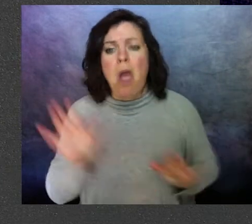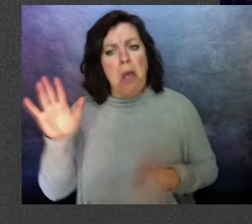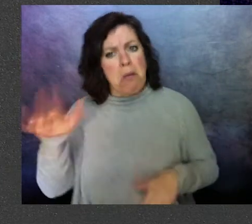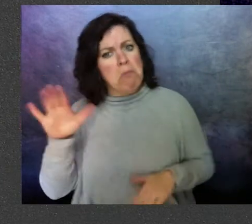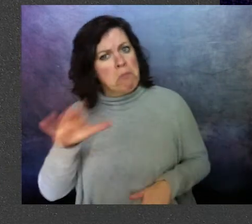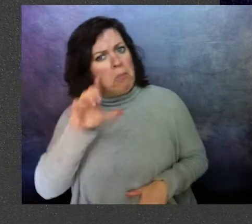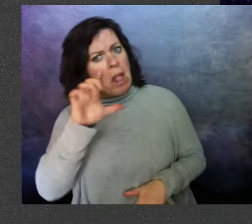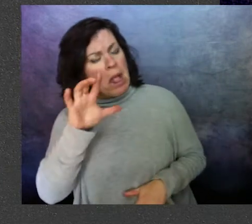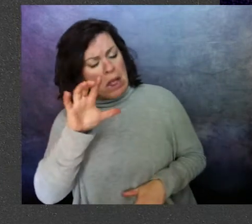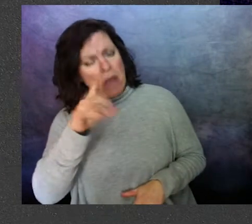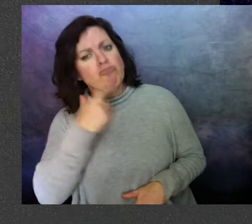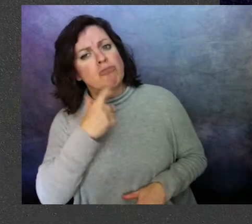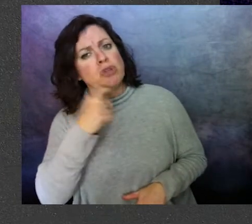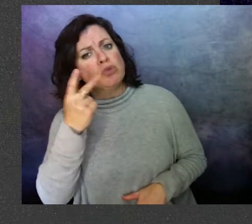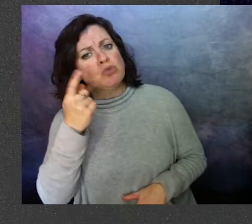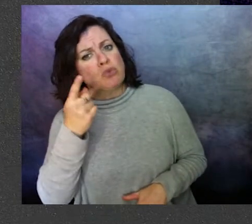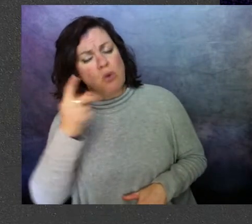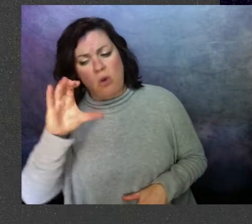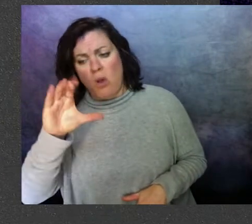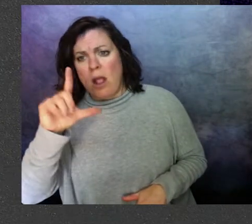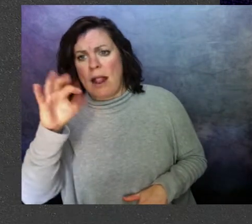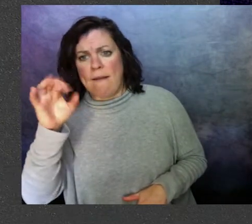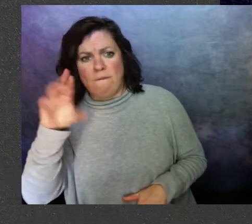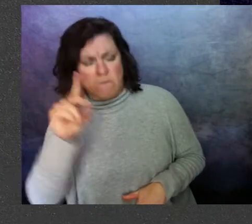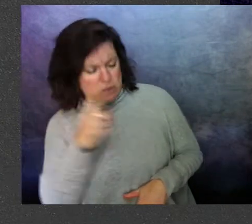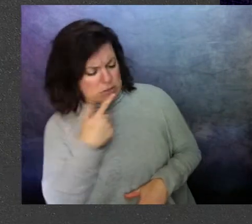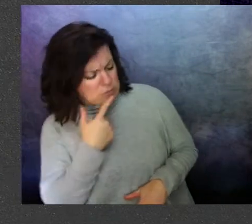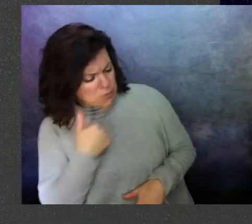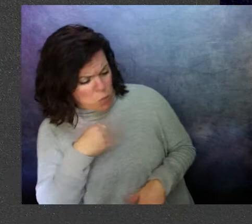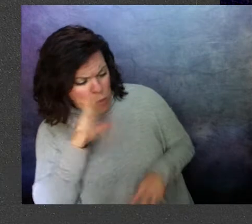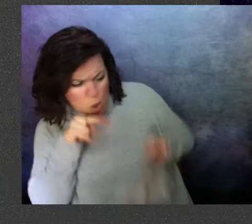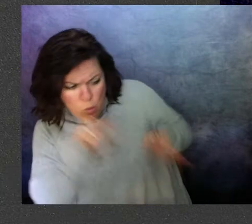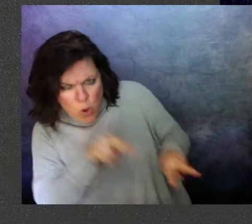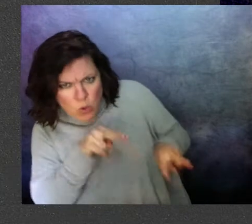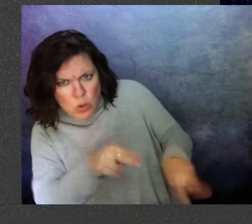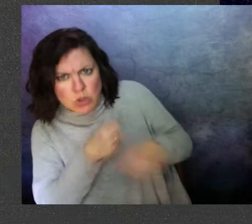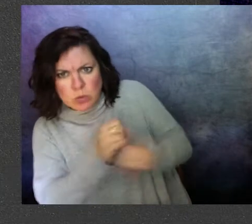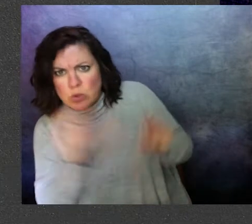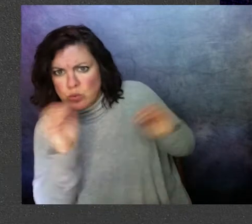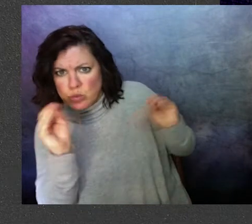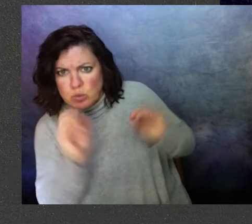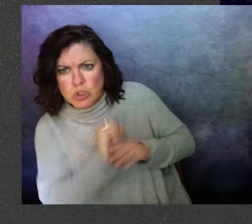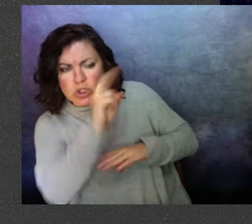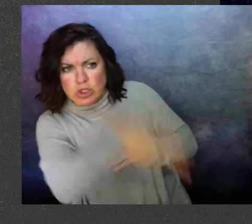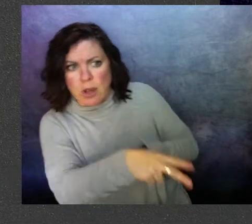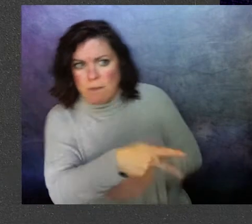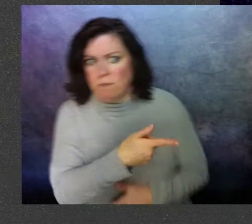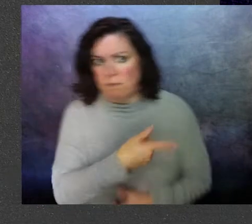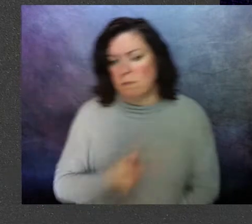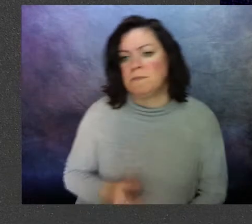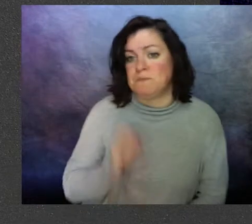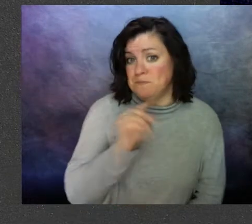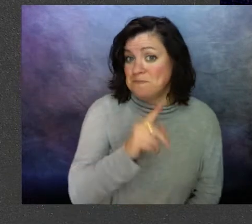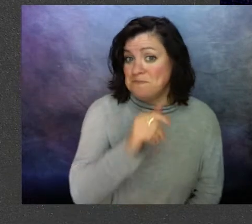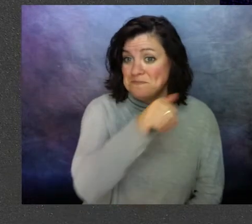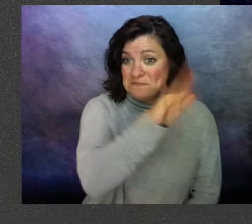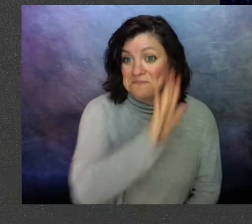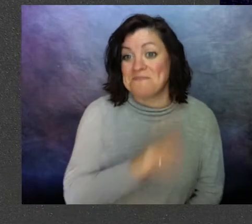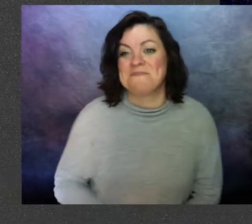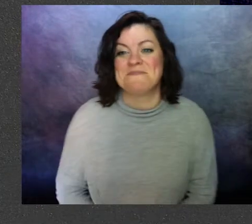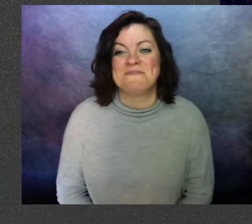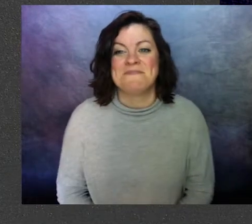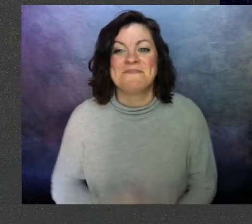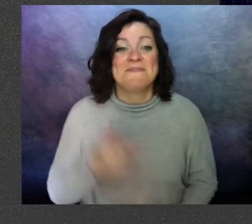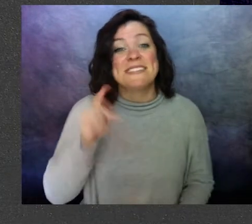said Clifford. They will be safe with me, I promise. You are a good friend, said T-Bone, and happy